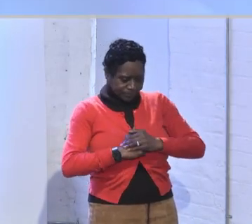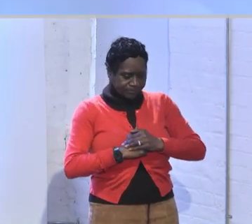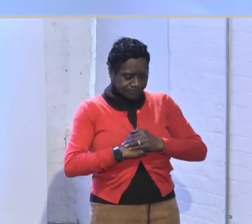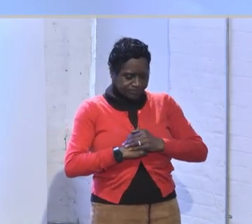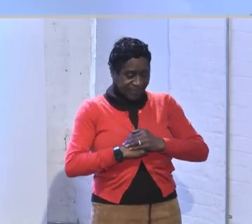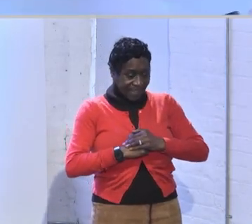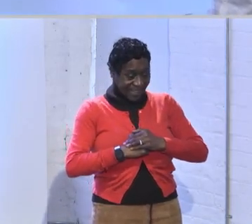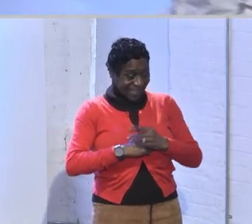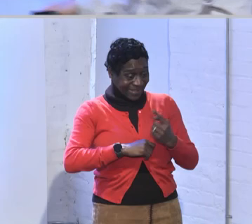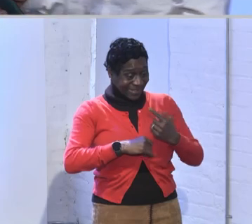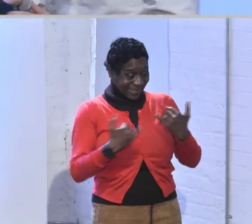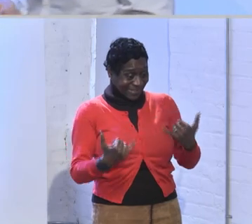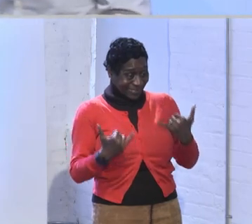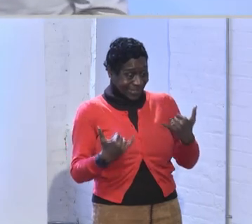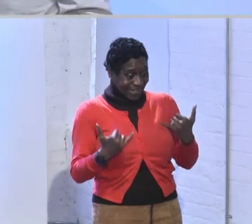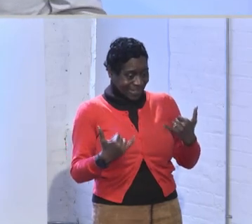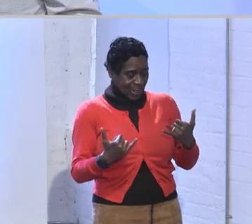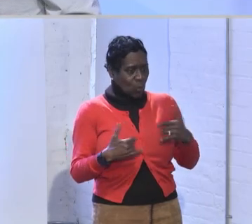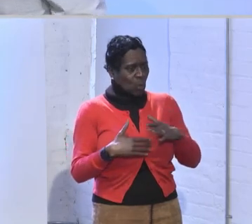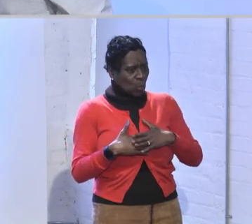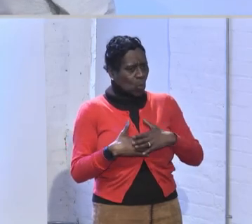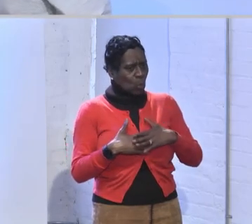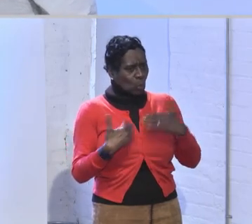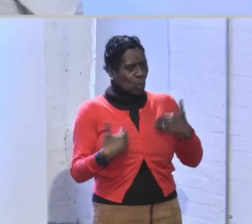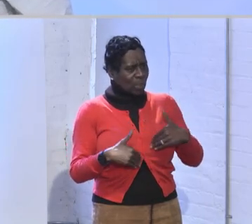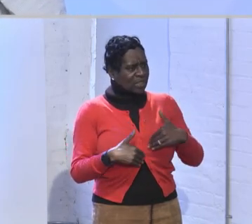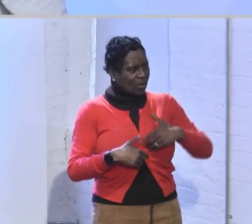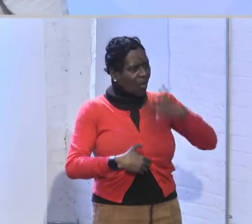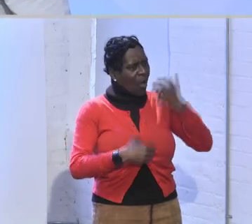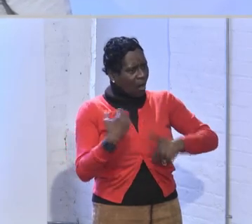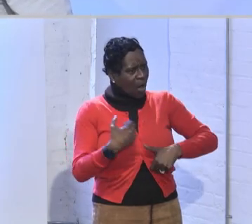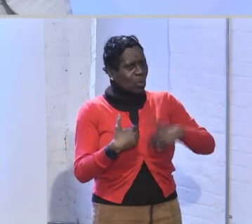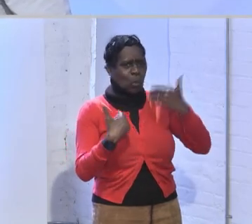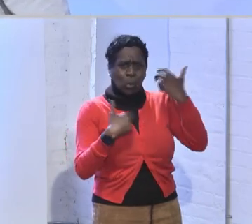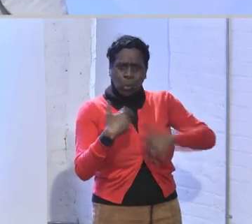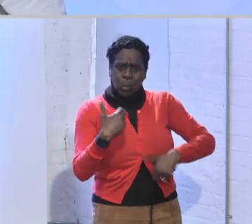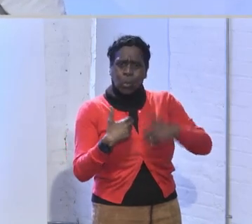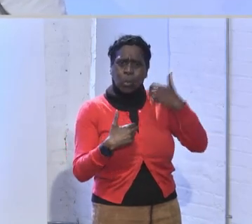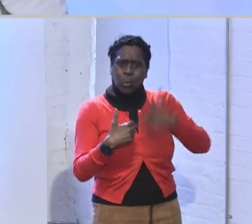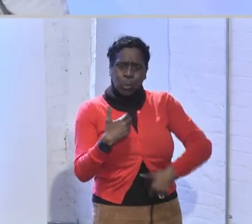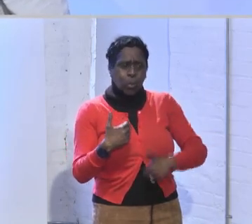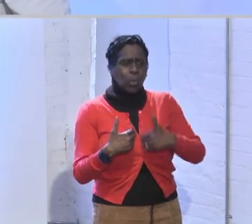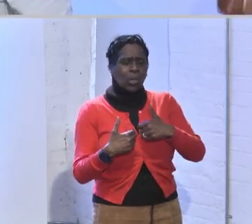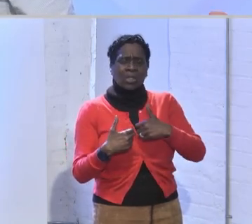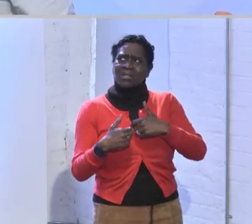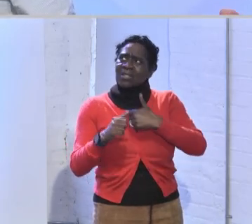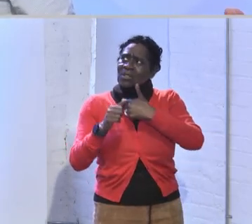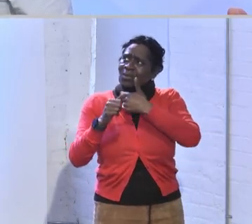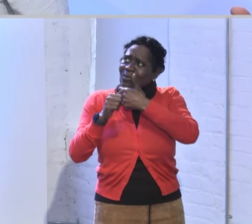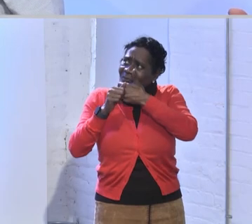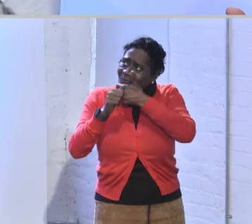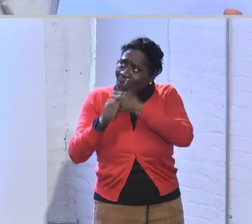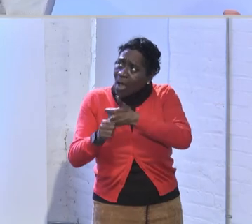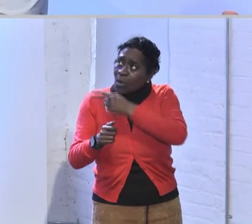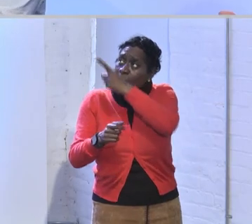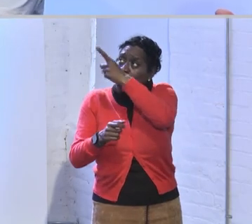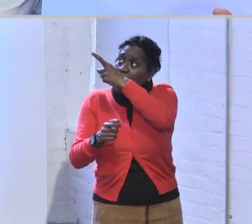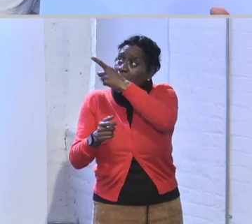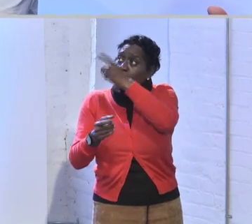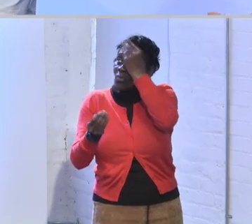this day, it's even increasingly more difficult to do what you've asked the children of Israel